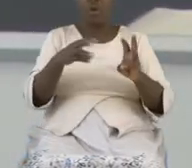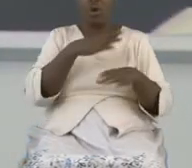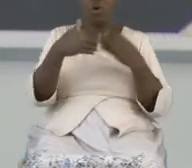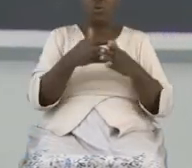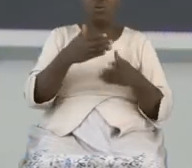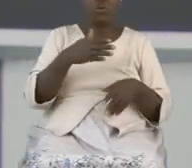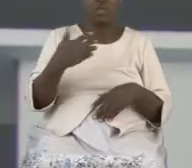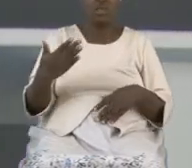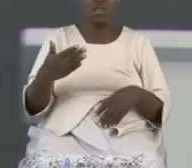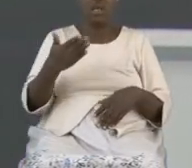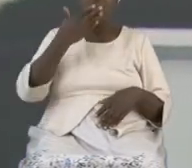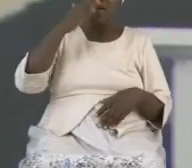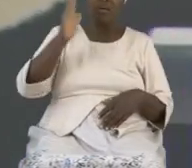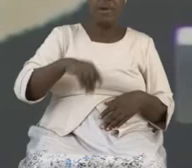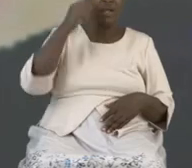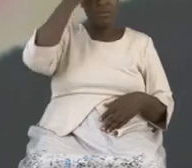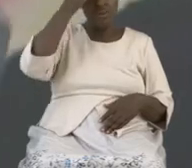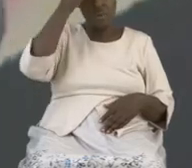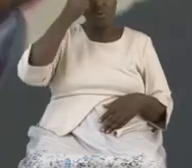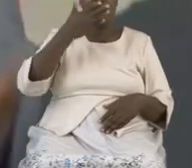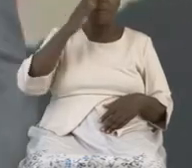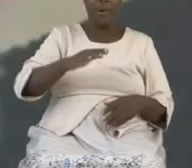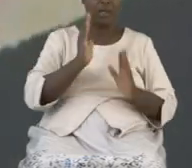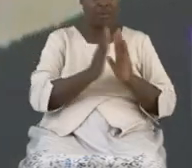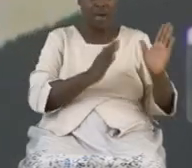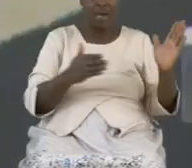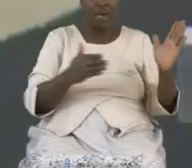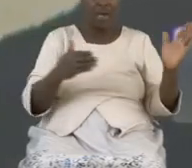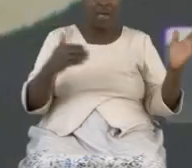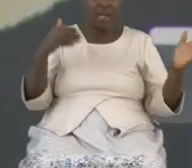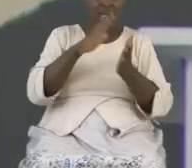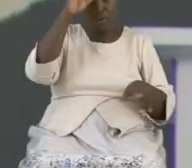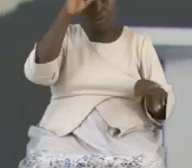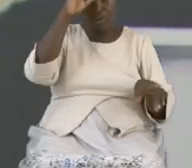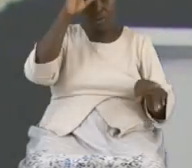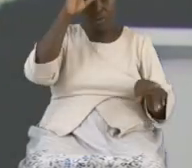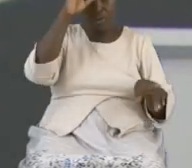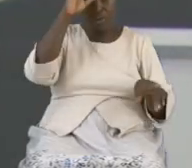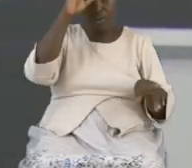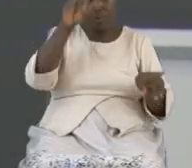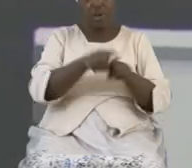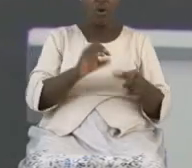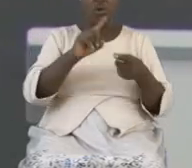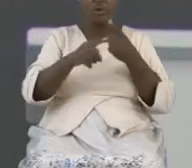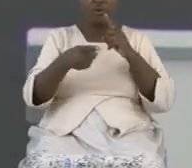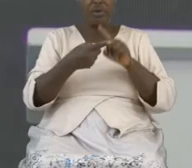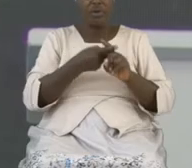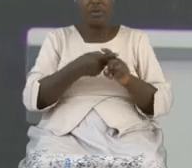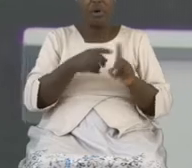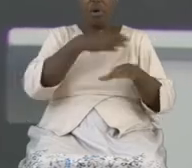thought, evil plan against your brother, your sister, your neighbor, all those things,